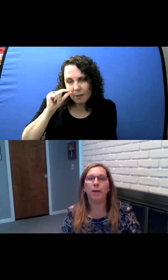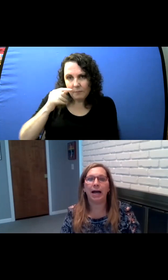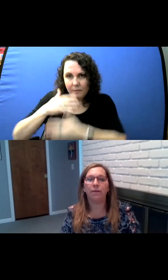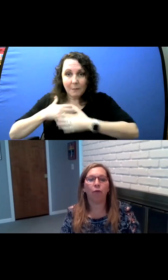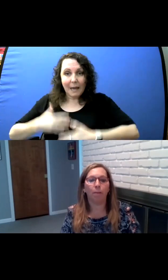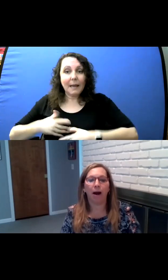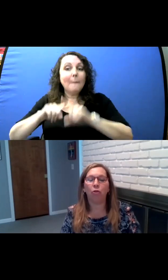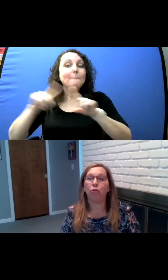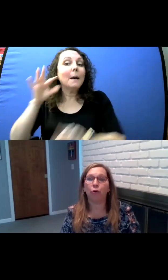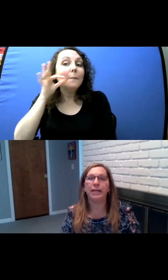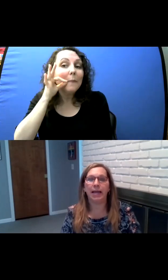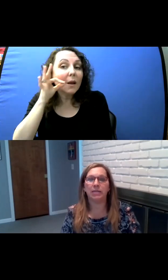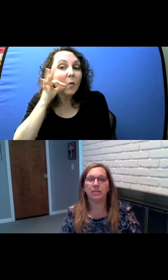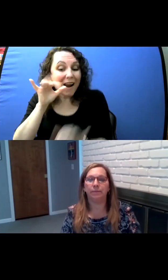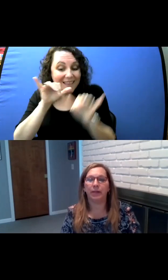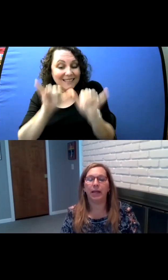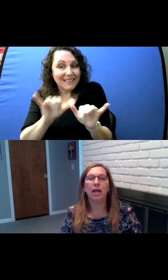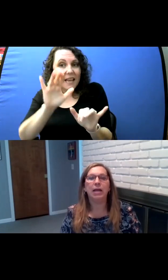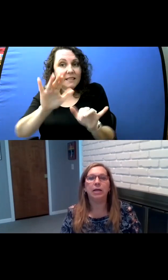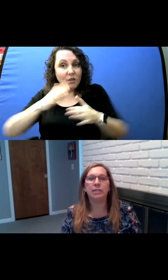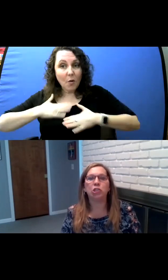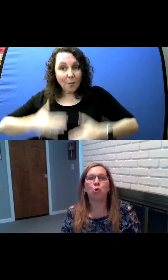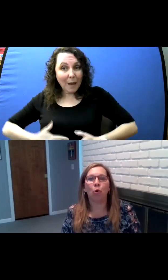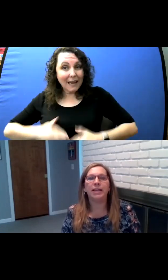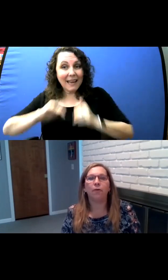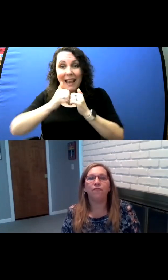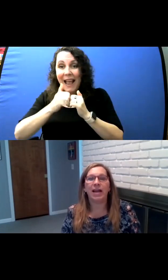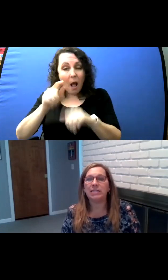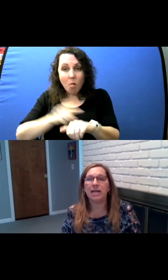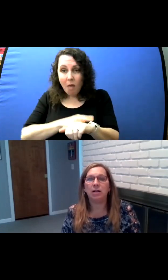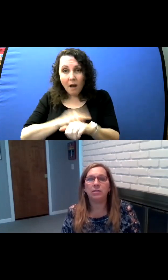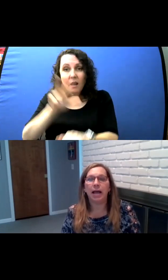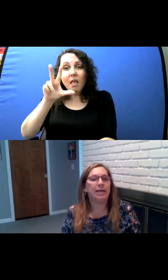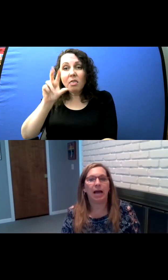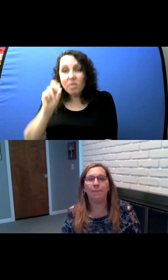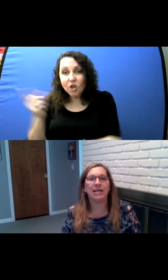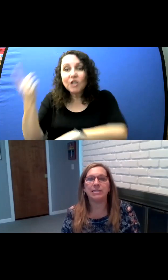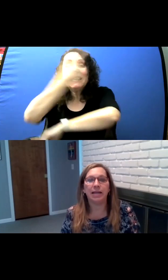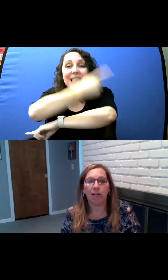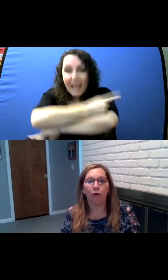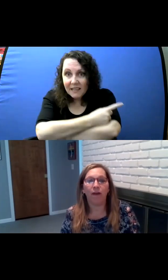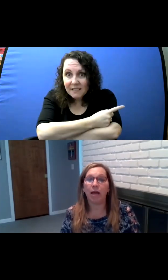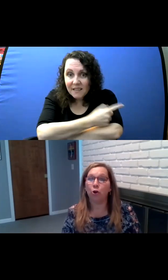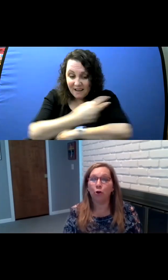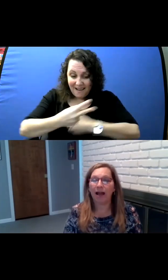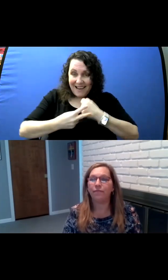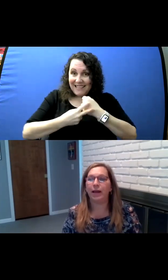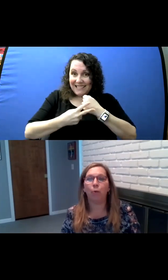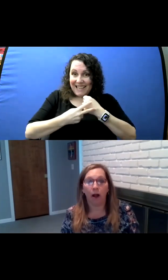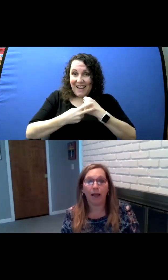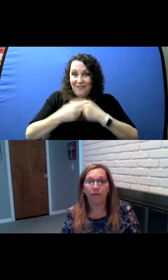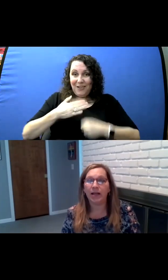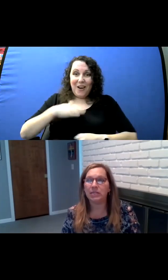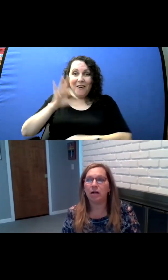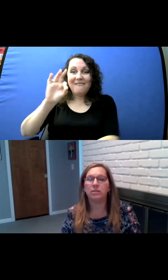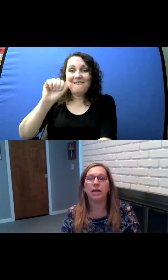in your body for about 30 days. Okay, it's stored in our fat cells, and I'm not saying that you're fat or you're not fat.